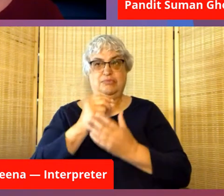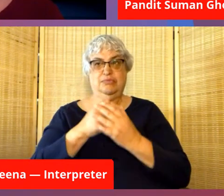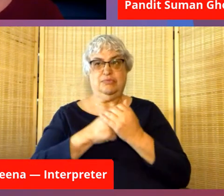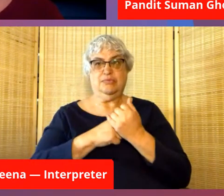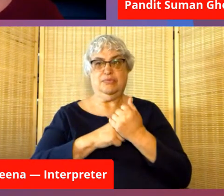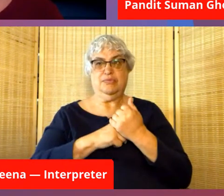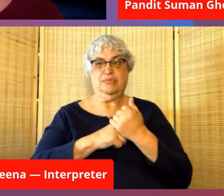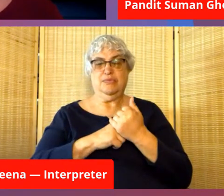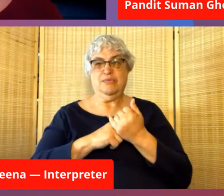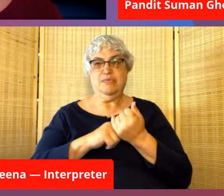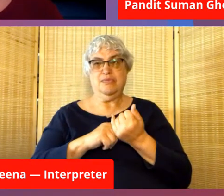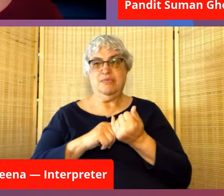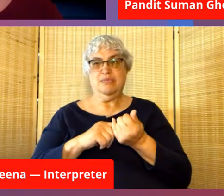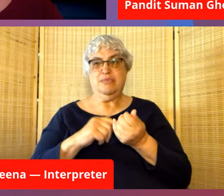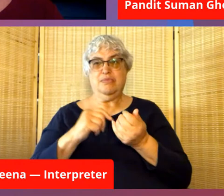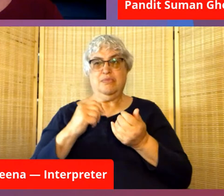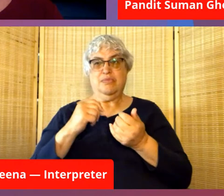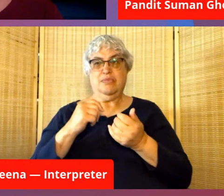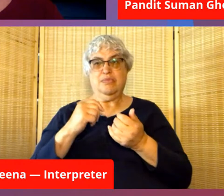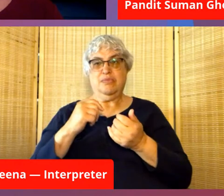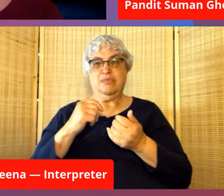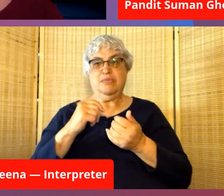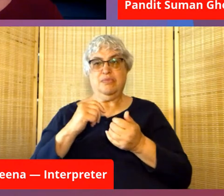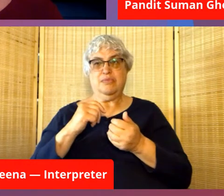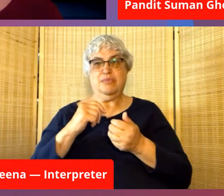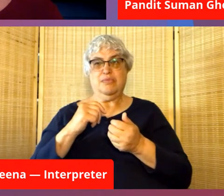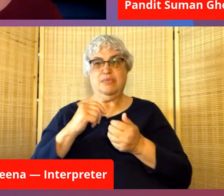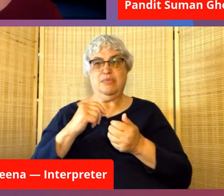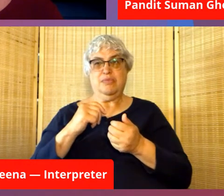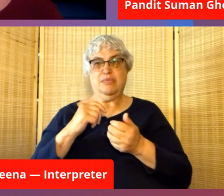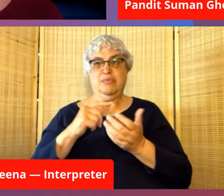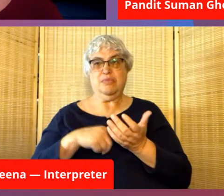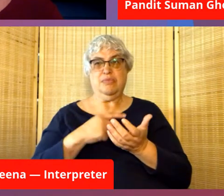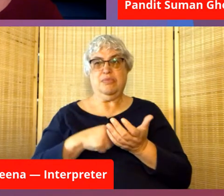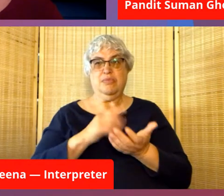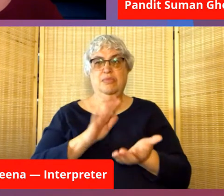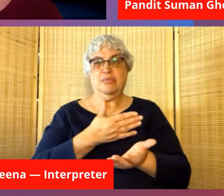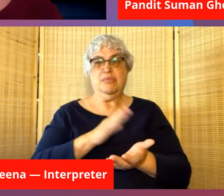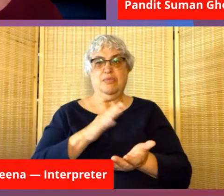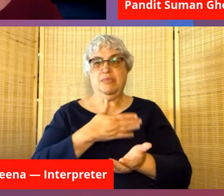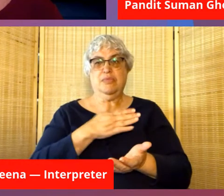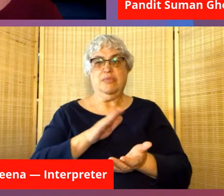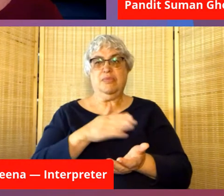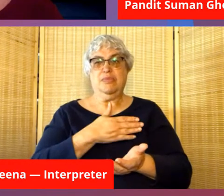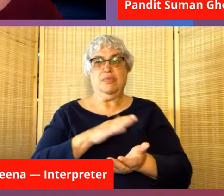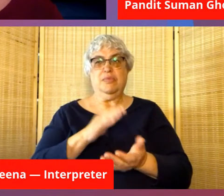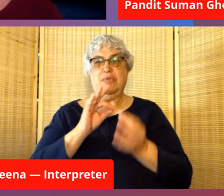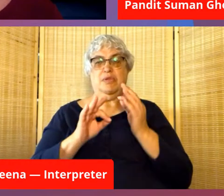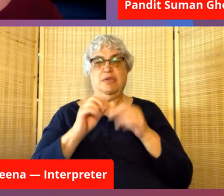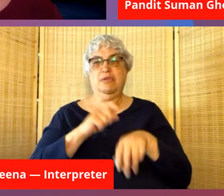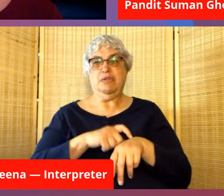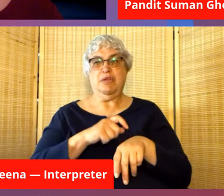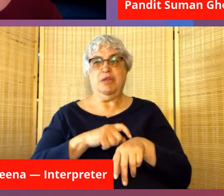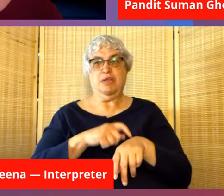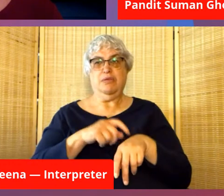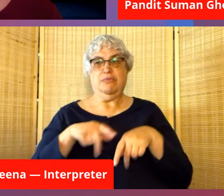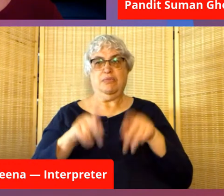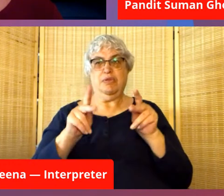see, sometimes, you know, since it's all extempore, we get a little carried away while singing. If time permits,